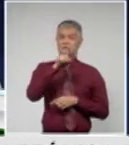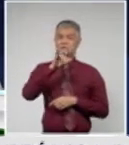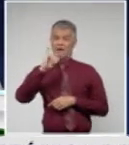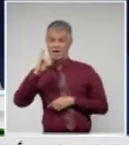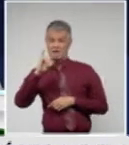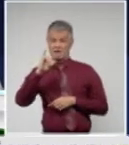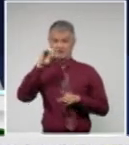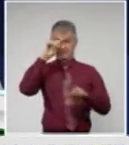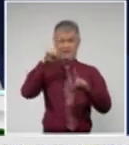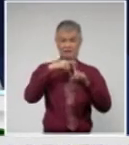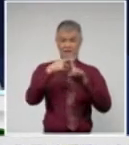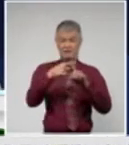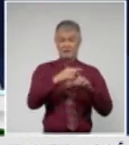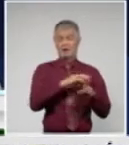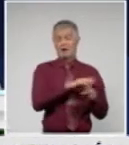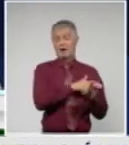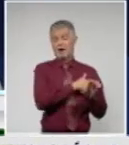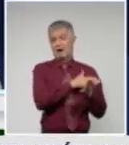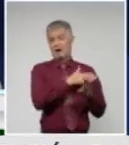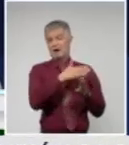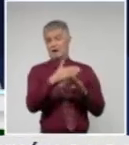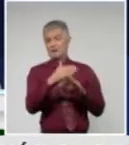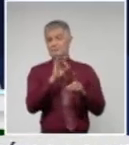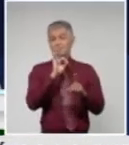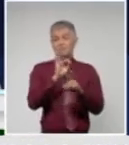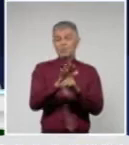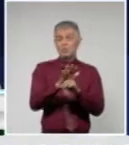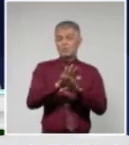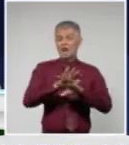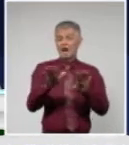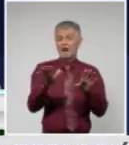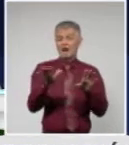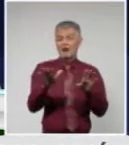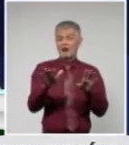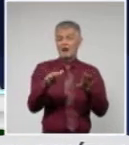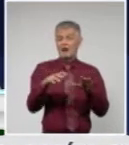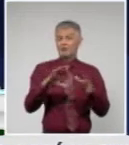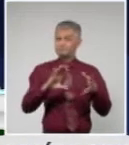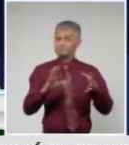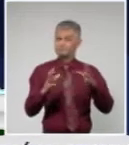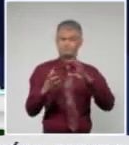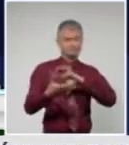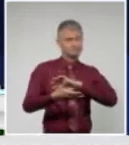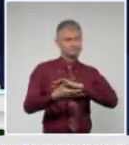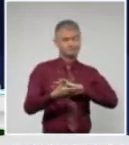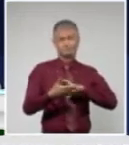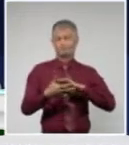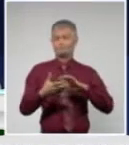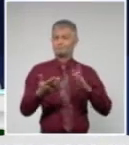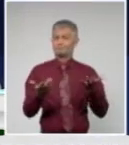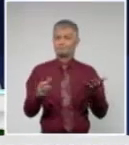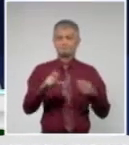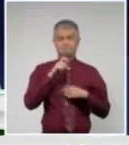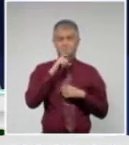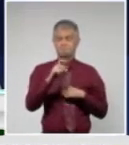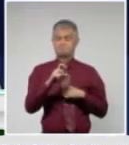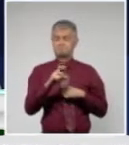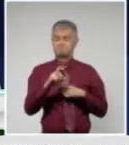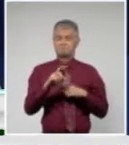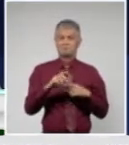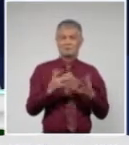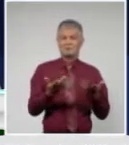was a 94-year-old man from Havana. Despite his advanced age, this patient did not suffer from